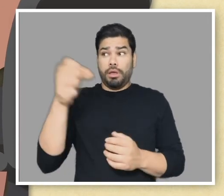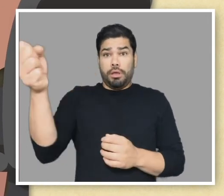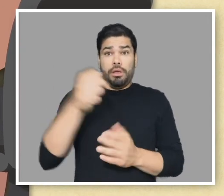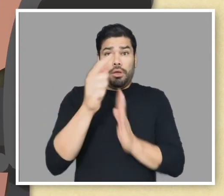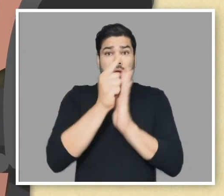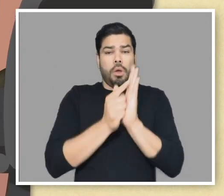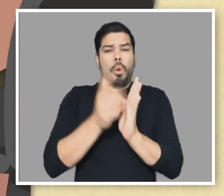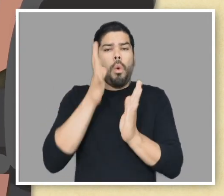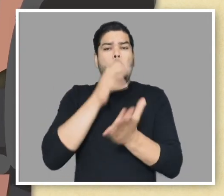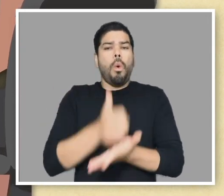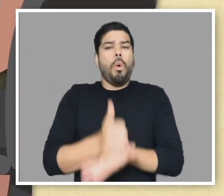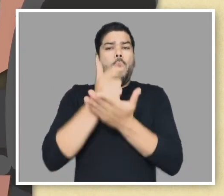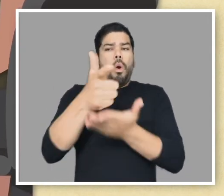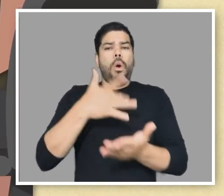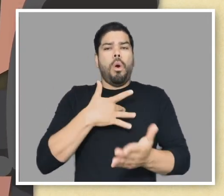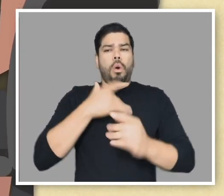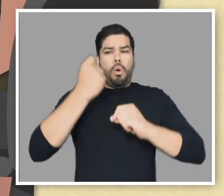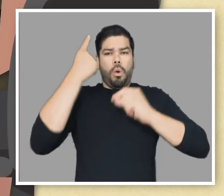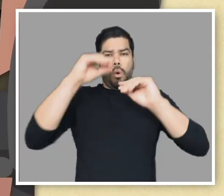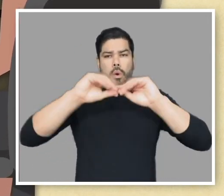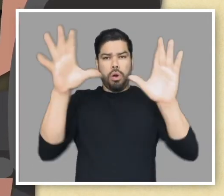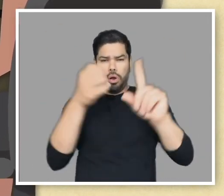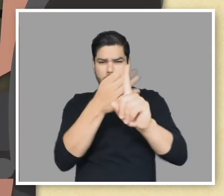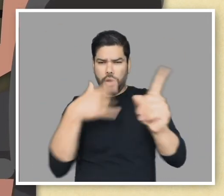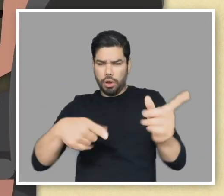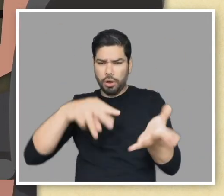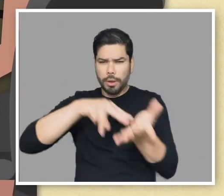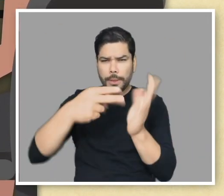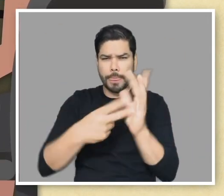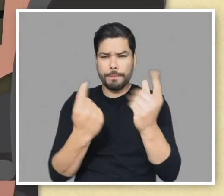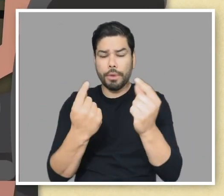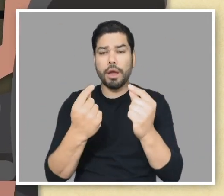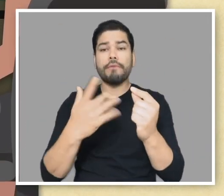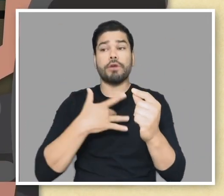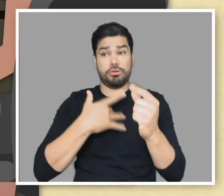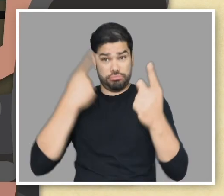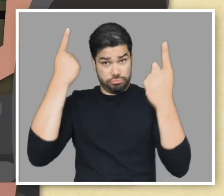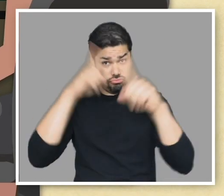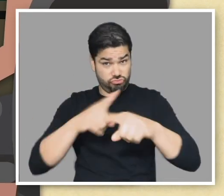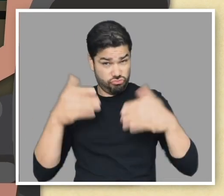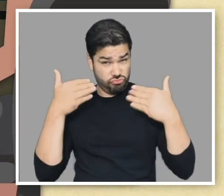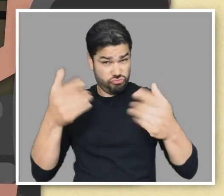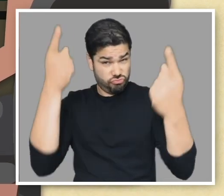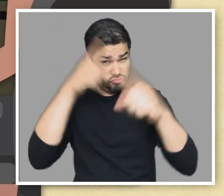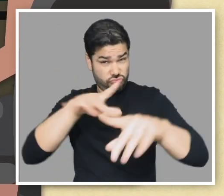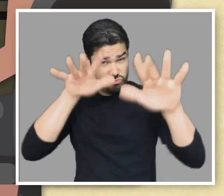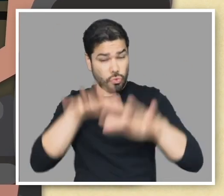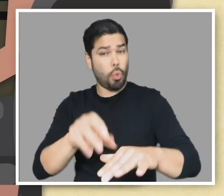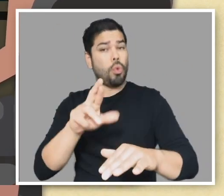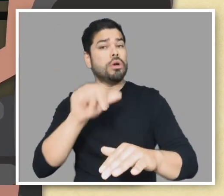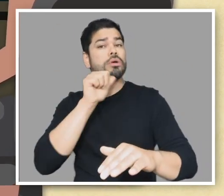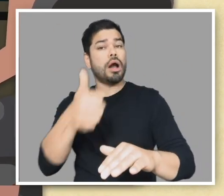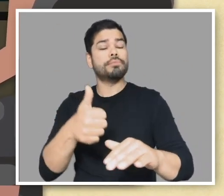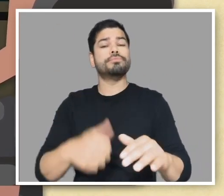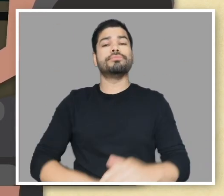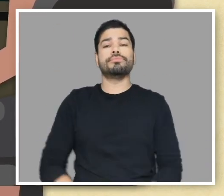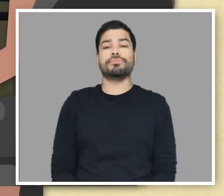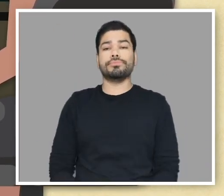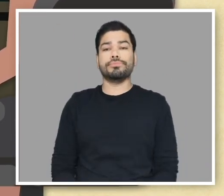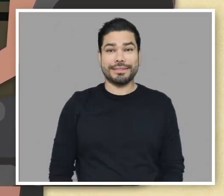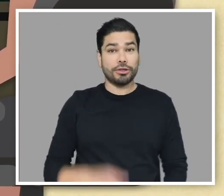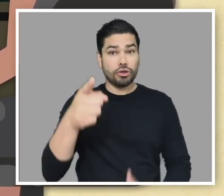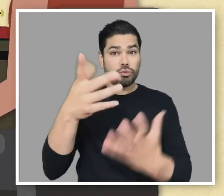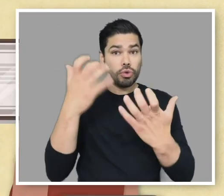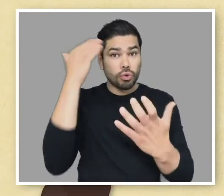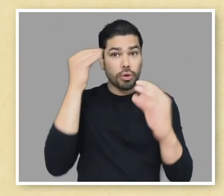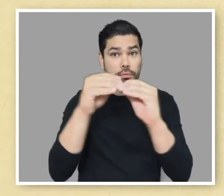the terms of the settlement agreement you are being asked to sign will help you to make an informed decision about whether or not to settle. For more